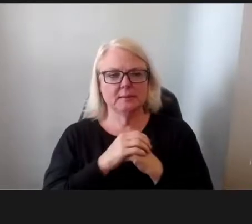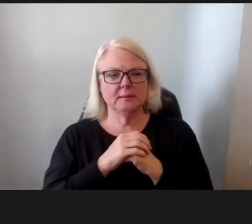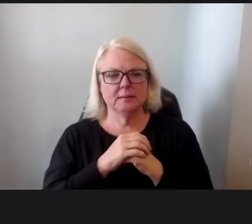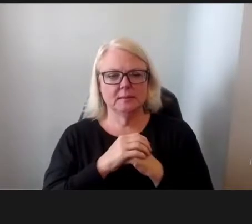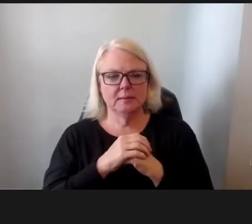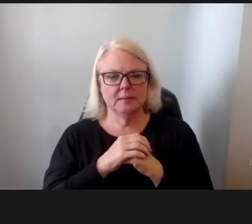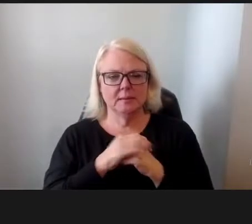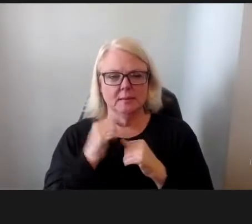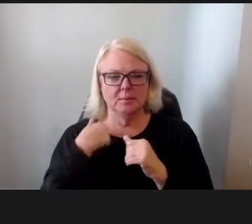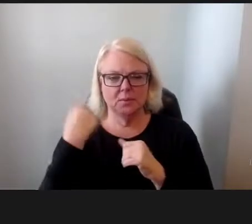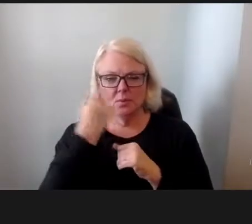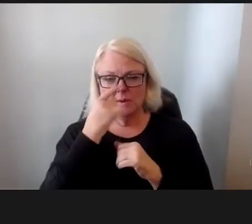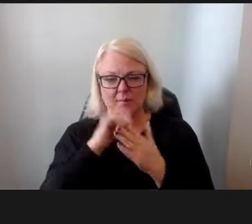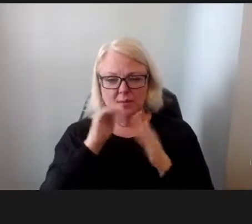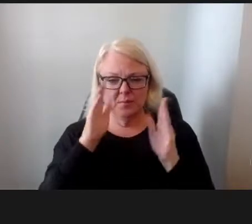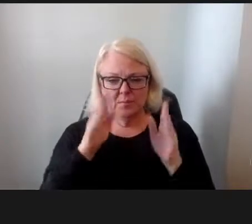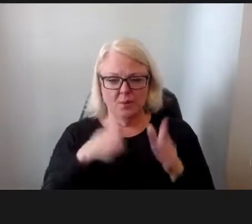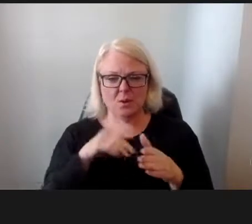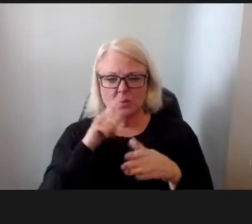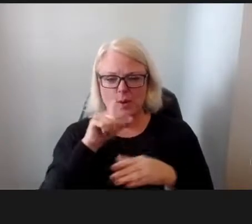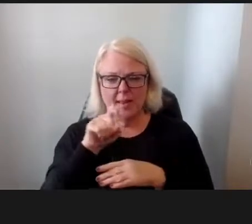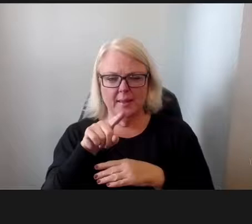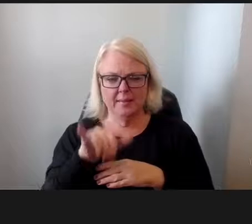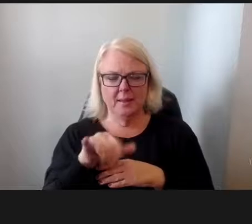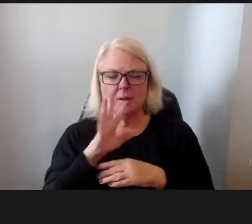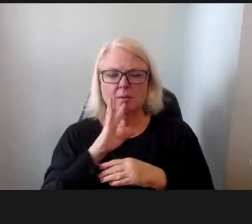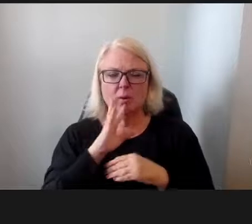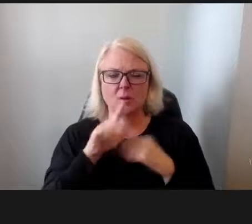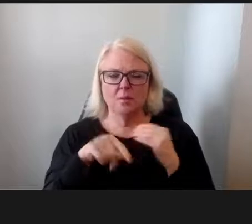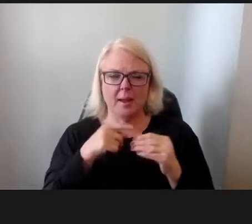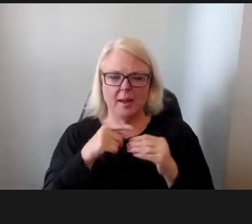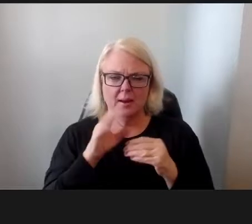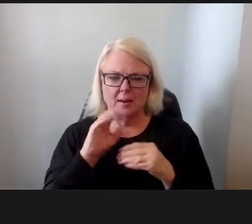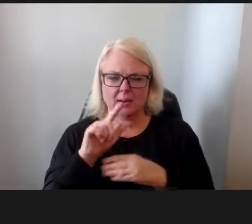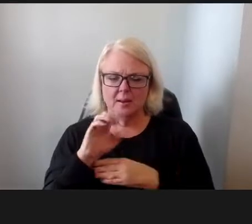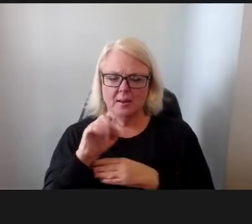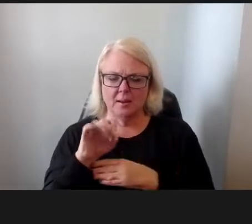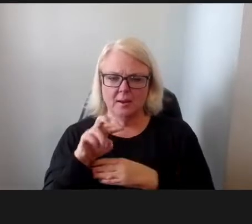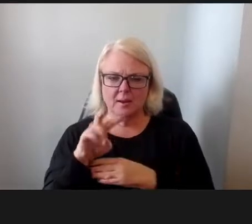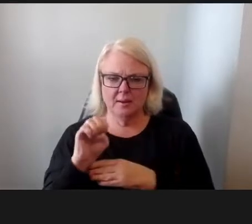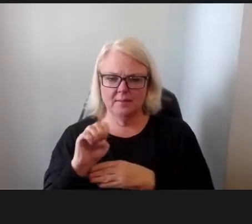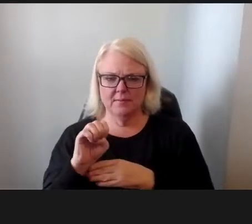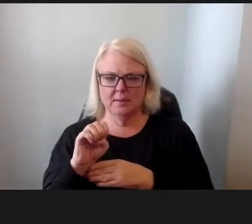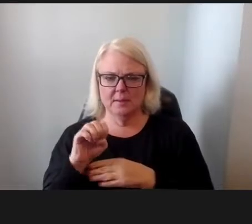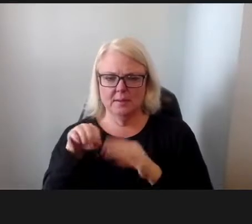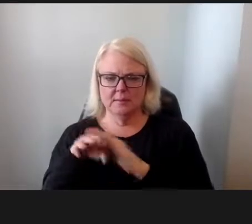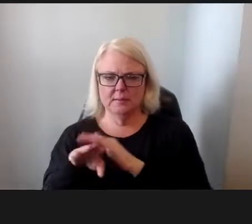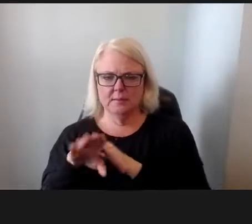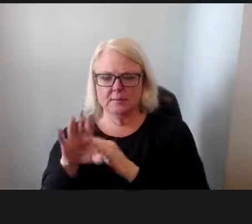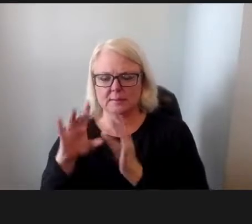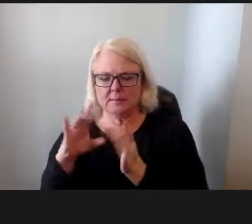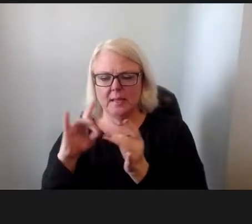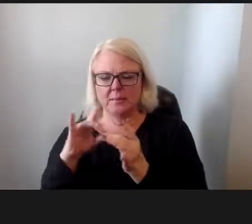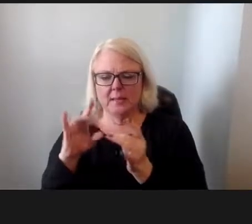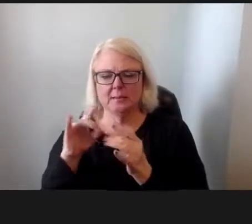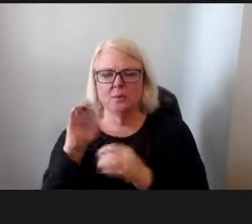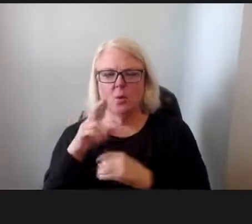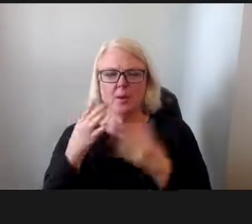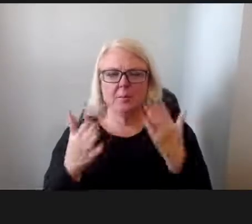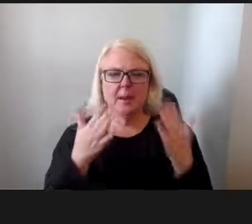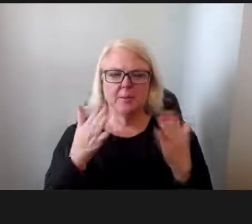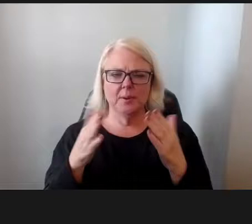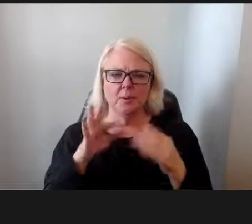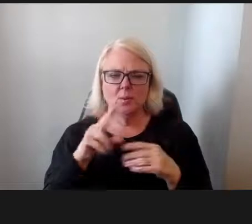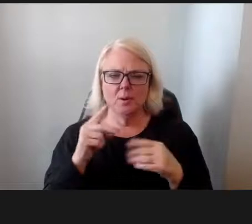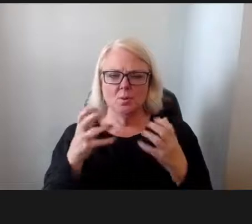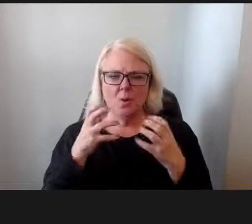I'm wondering if the person who asked this question is referring to collective accessibility statements, or maybe would like to